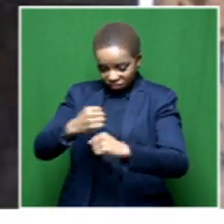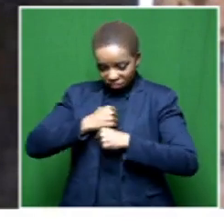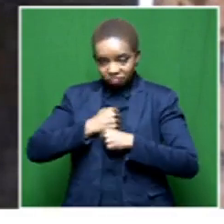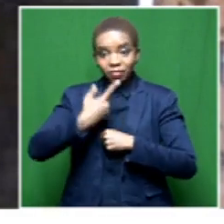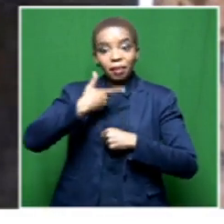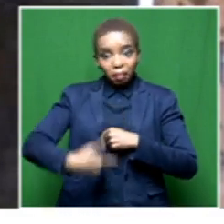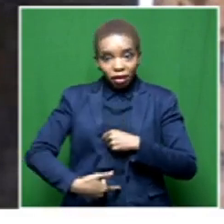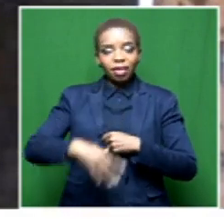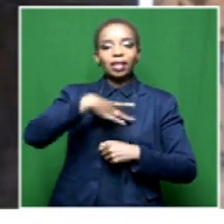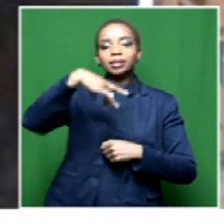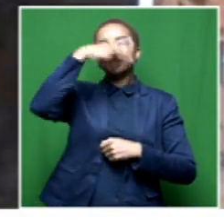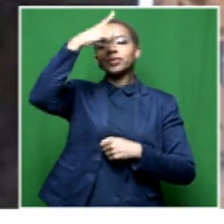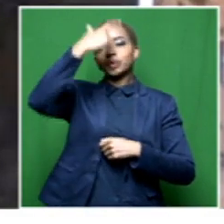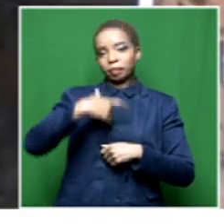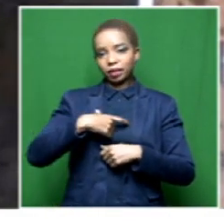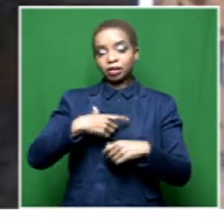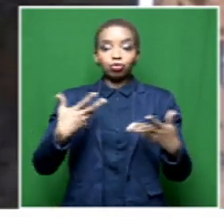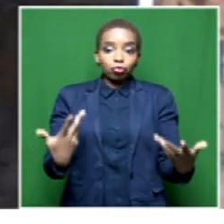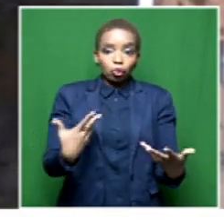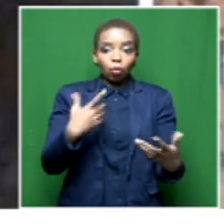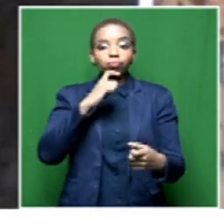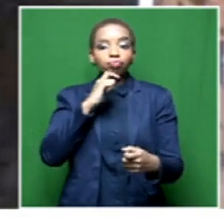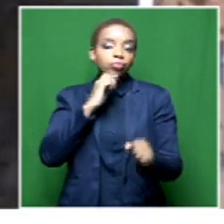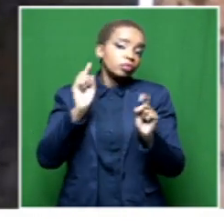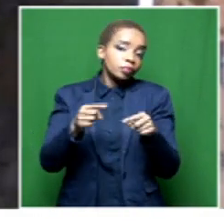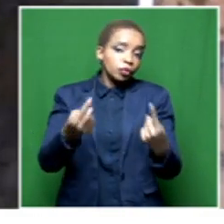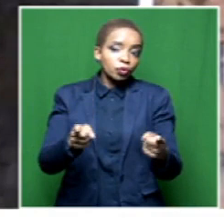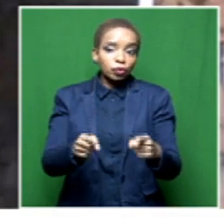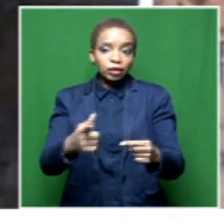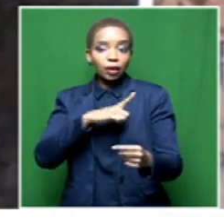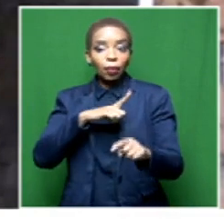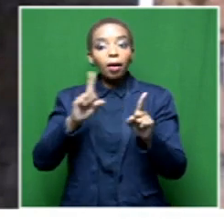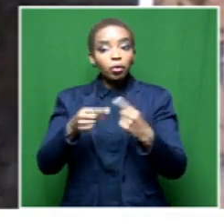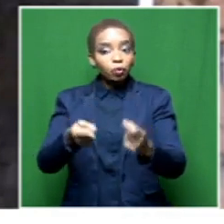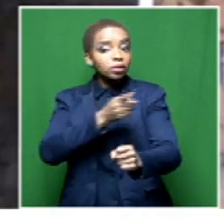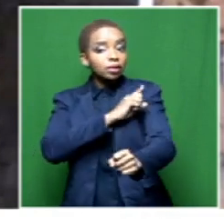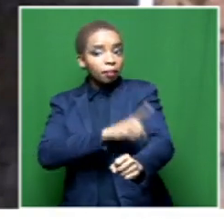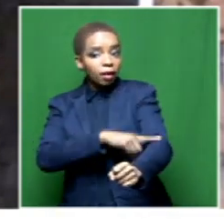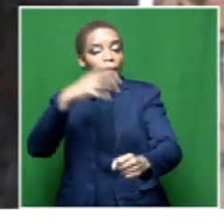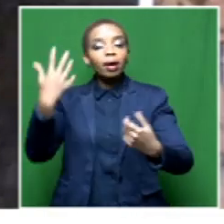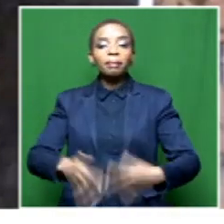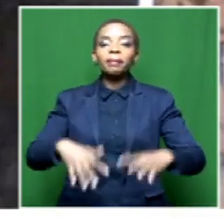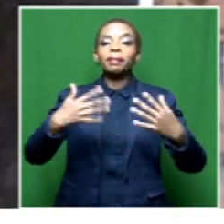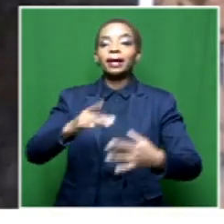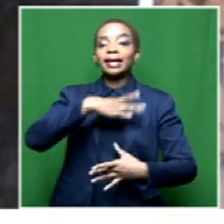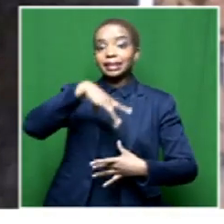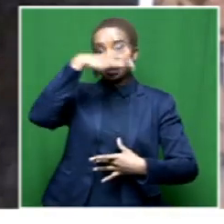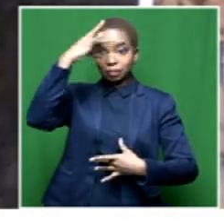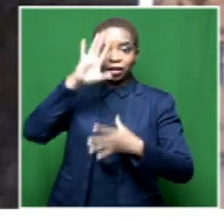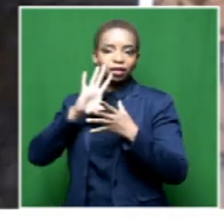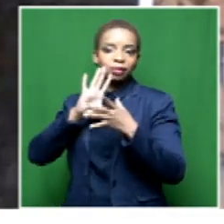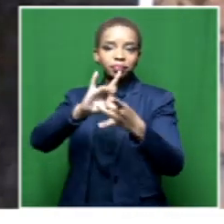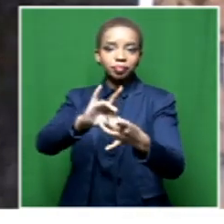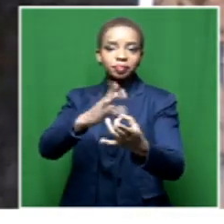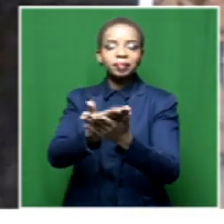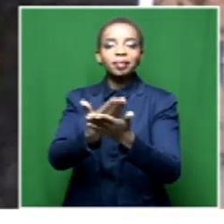being through music, as music has a lot as much power to communicate with spirit. I can do that. So I think my music